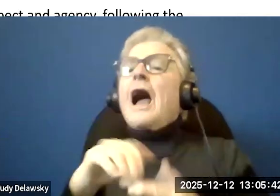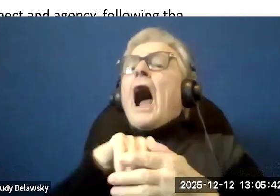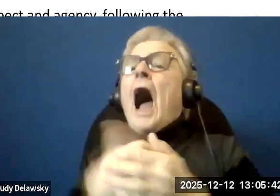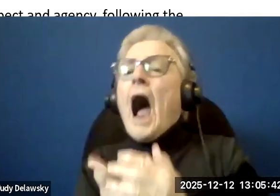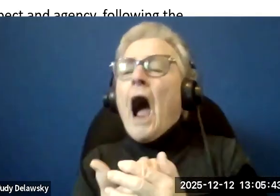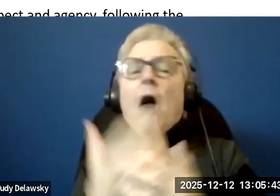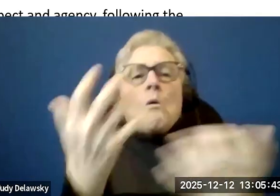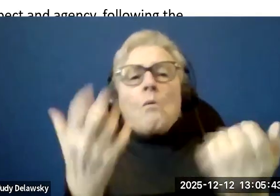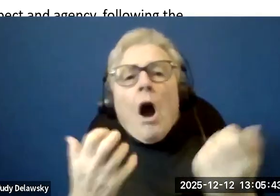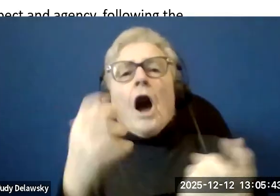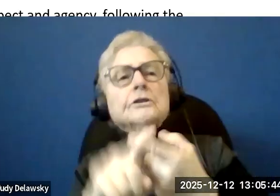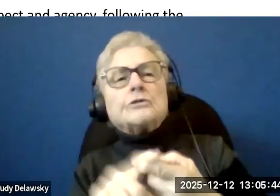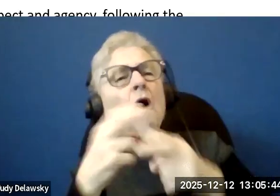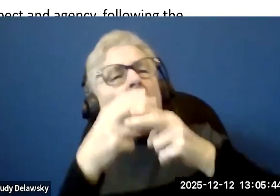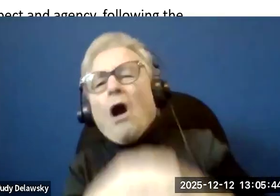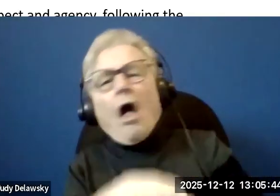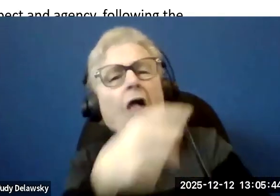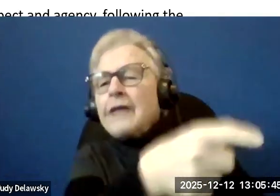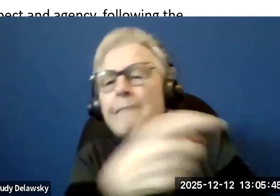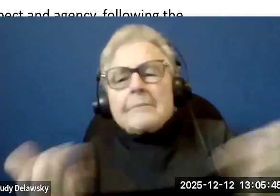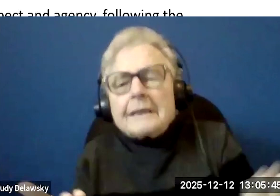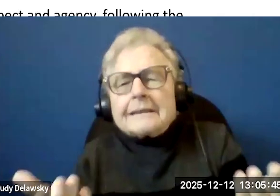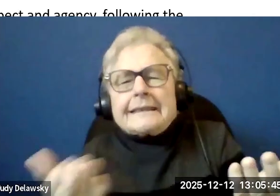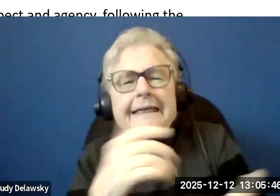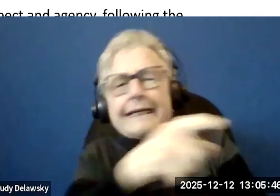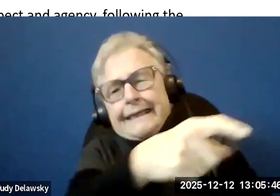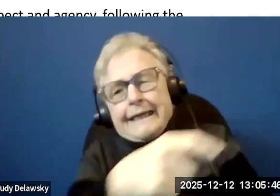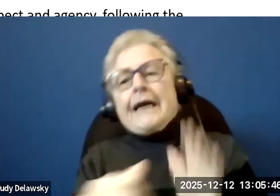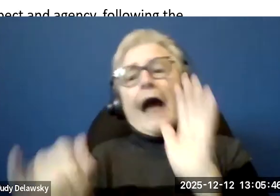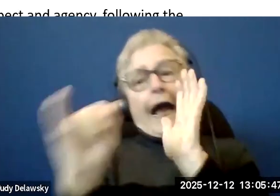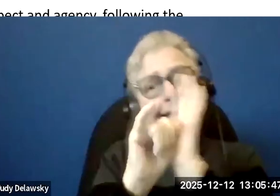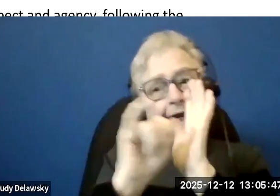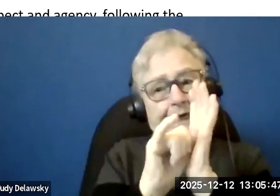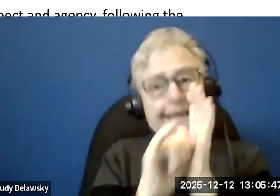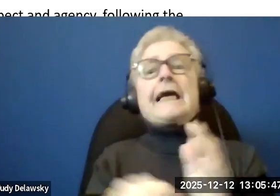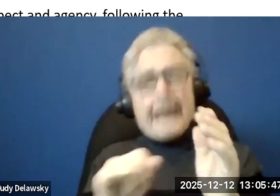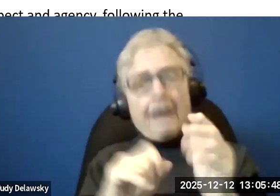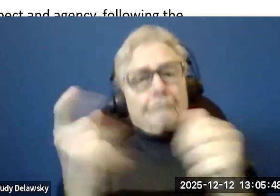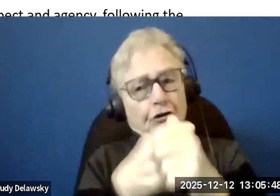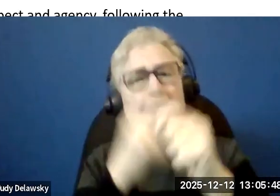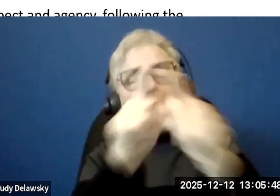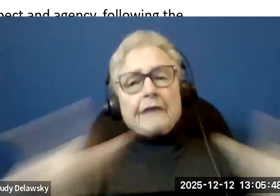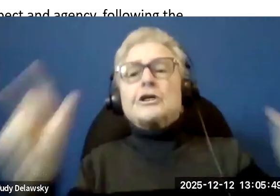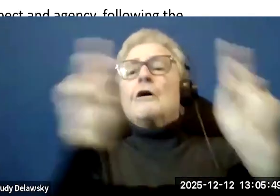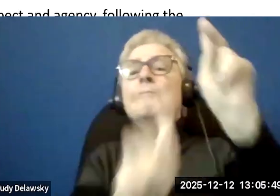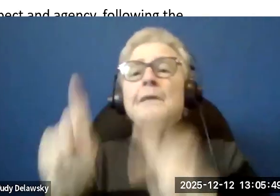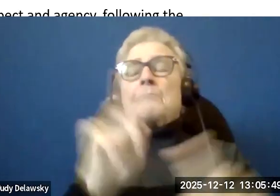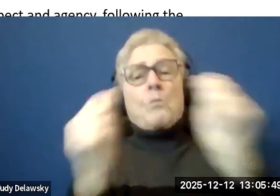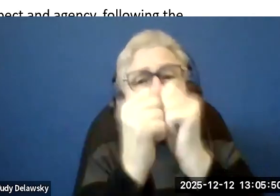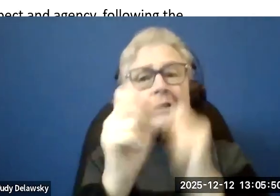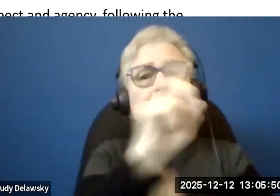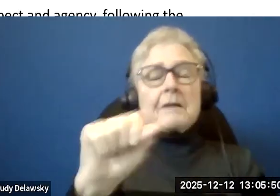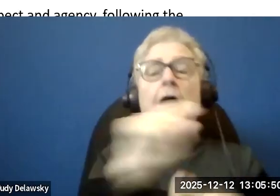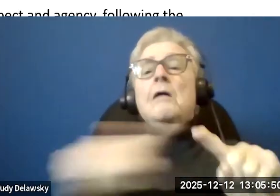to. So, you know, we often use identity first language. So, you know, people with disabilities, but some